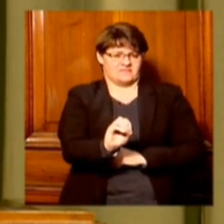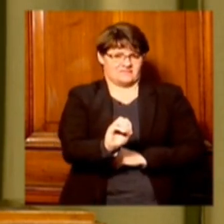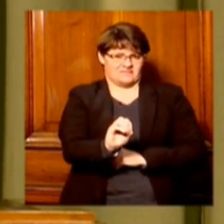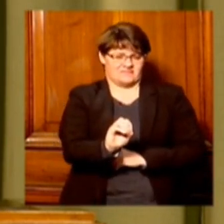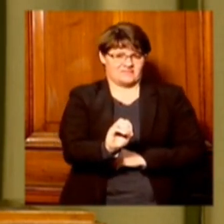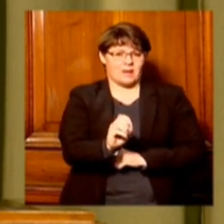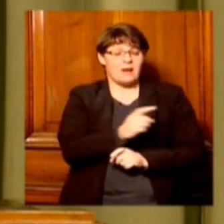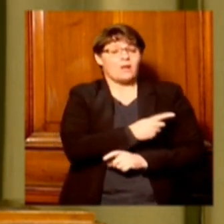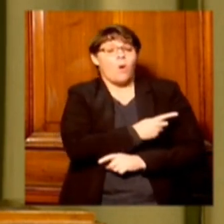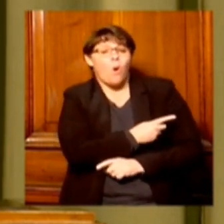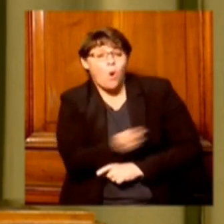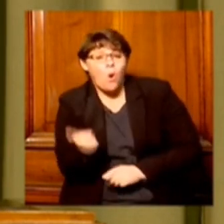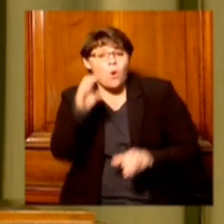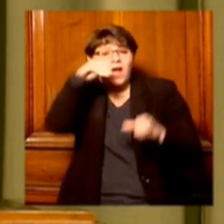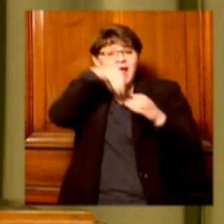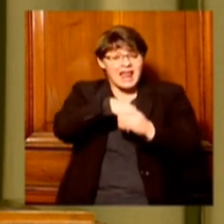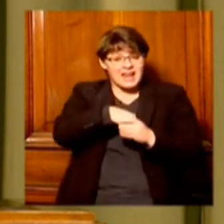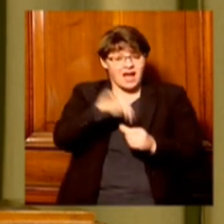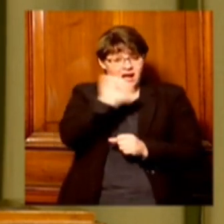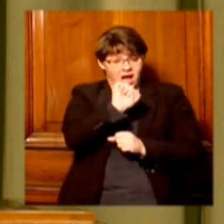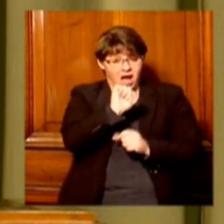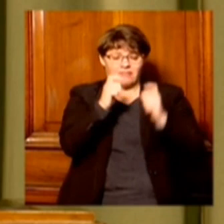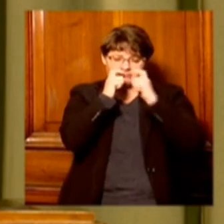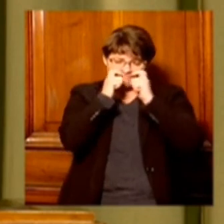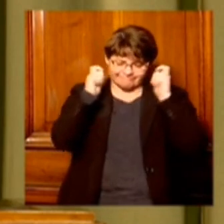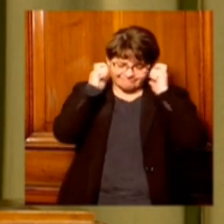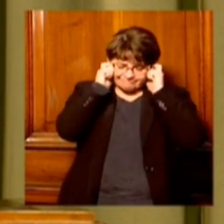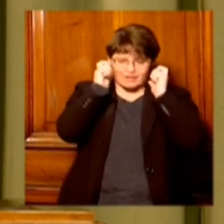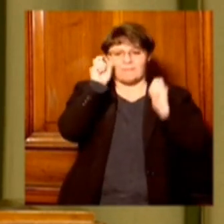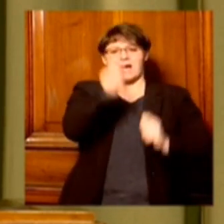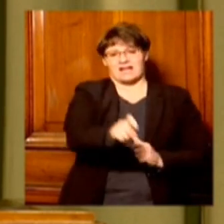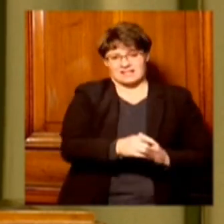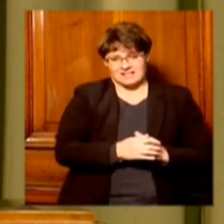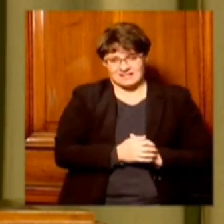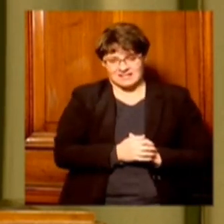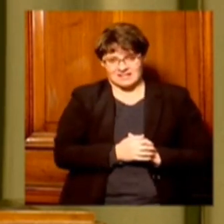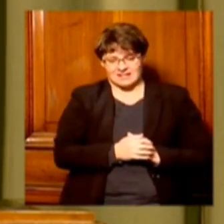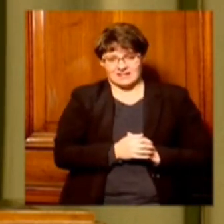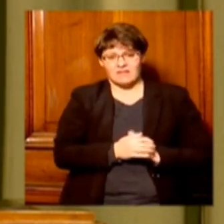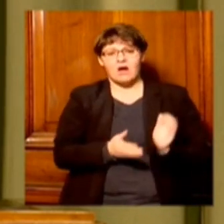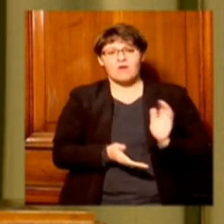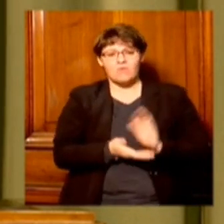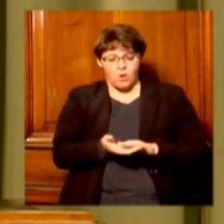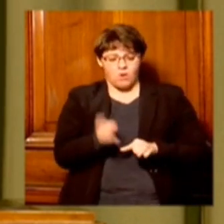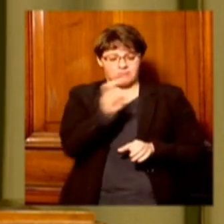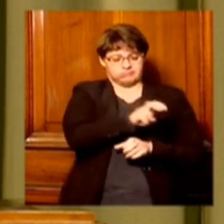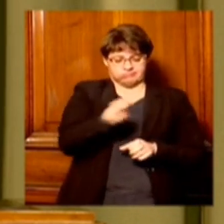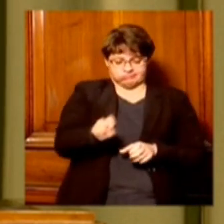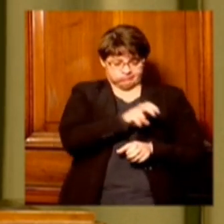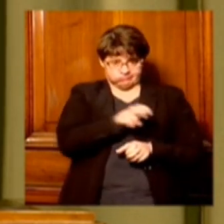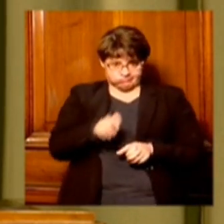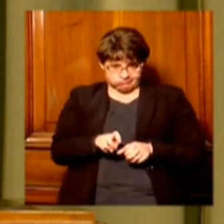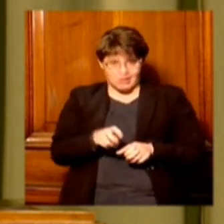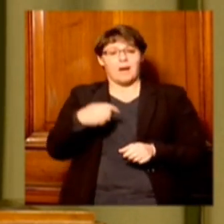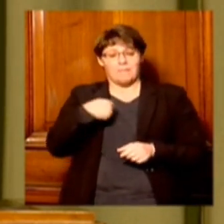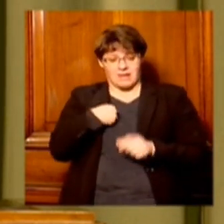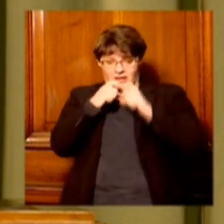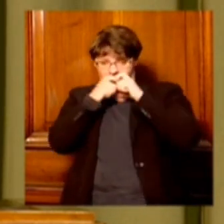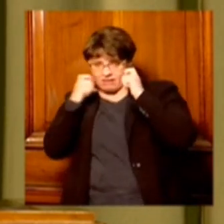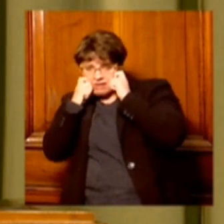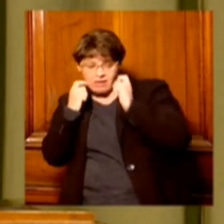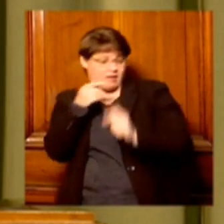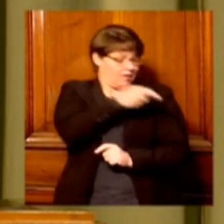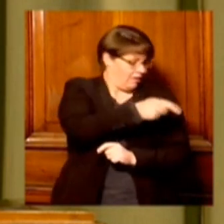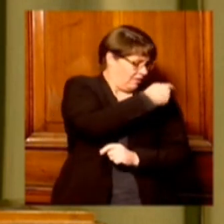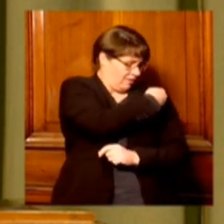for everybody leaving their houses to wear masks, and if you are going to load passengers, you would be required then that